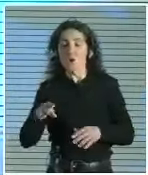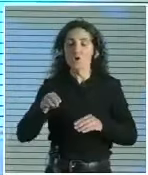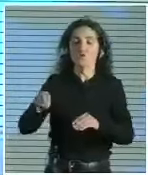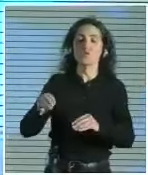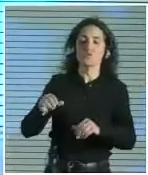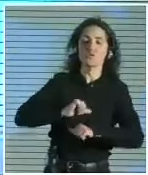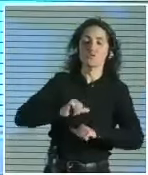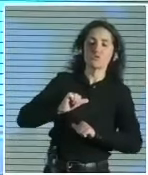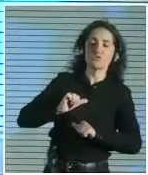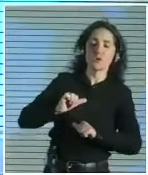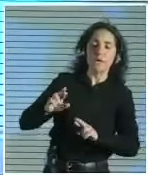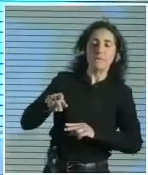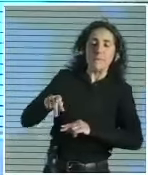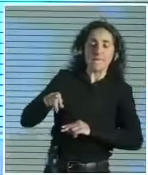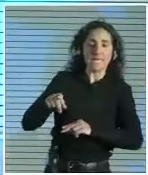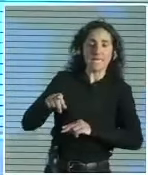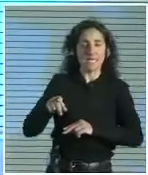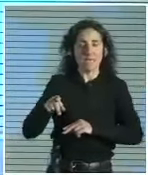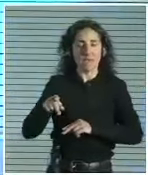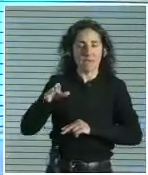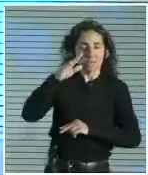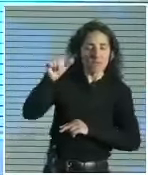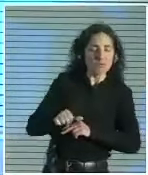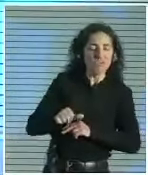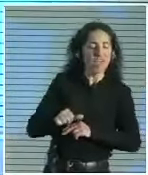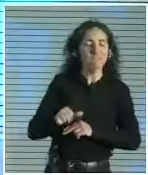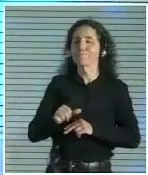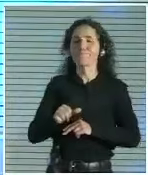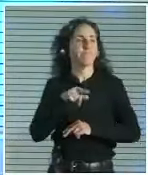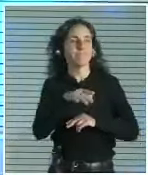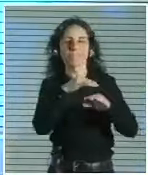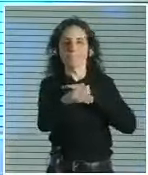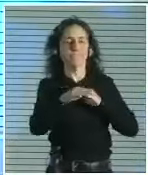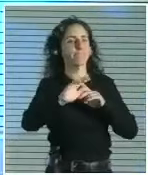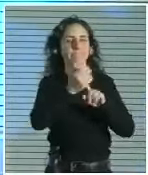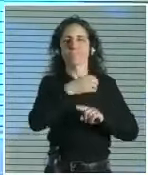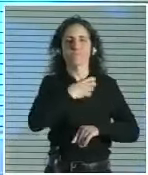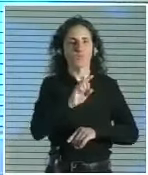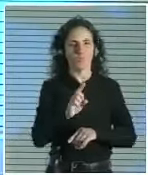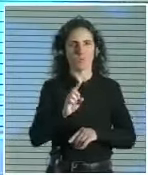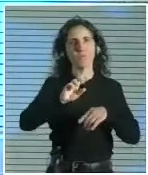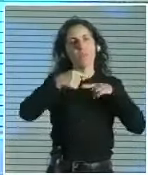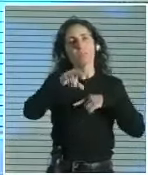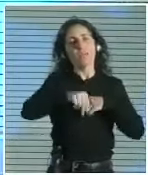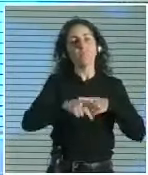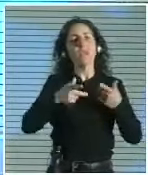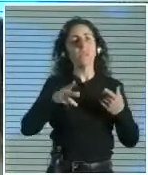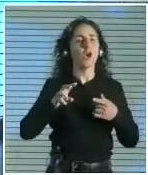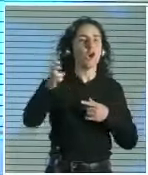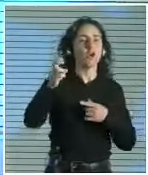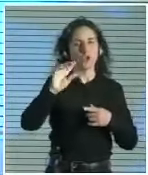project we are working on is called Green Corridor. Green Corridor is a work with the